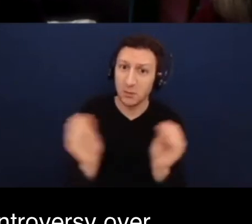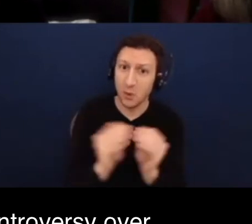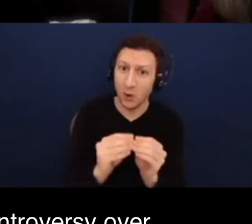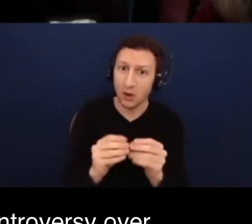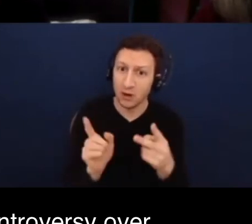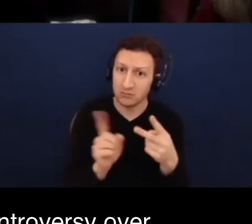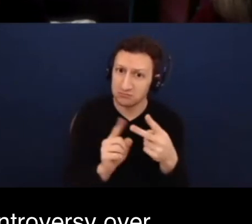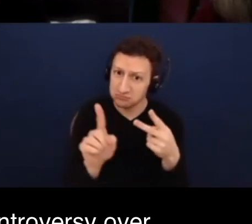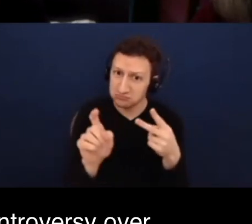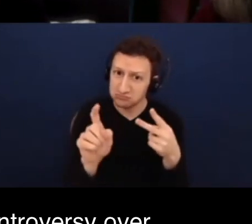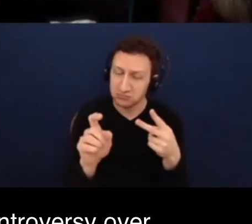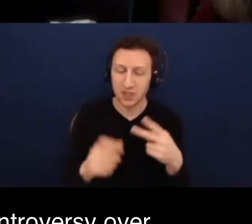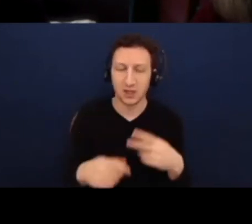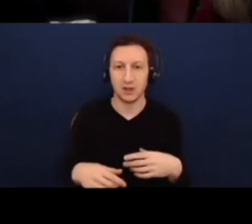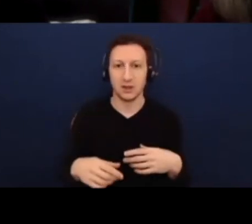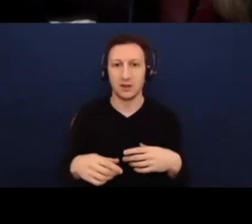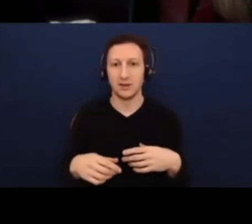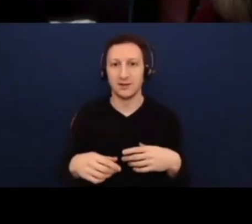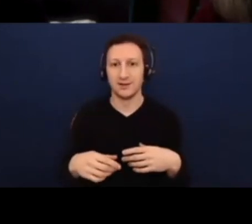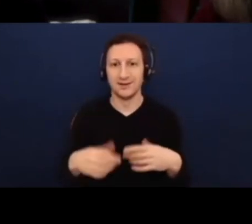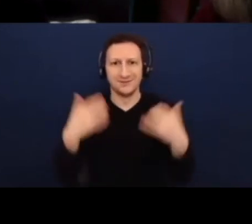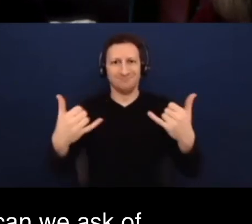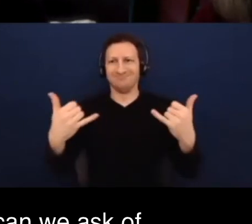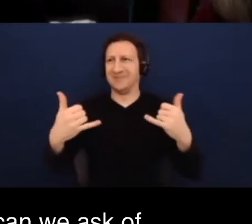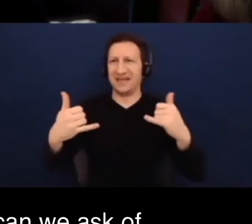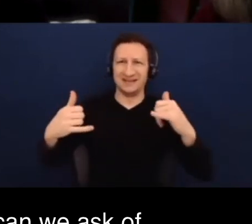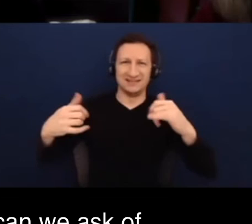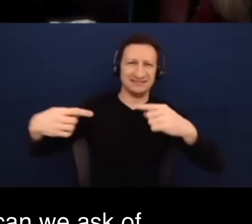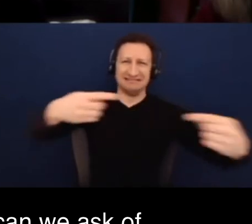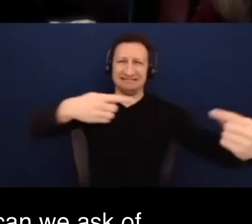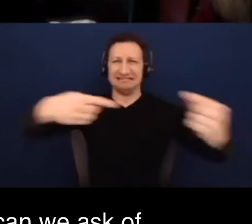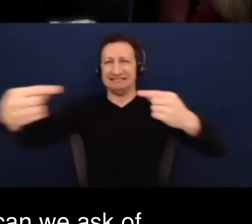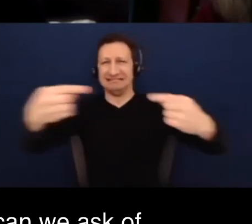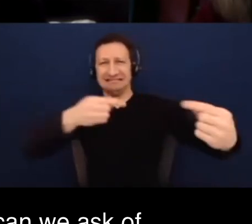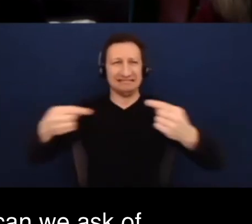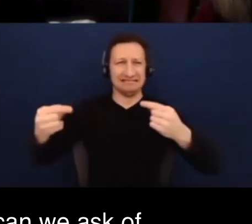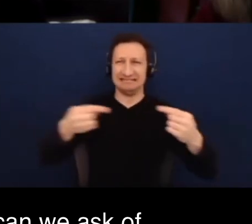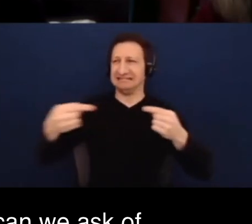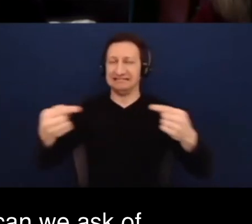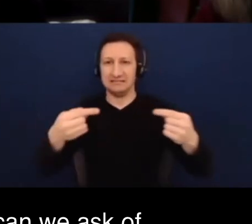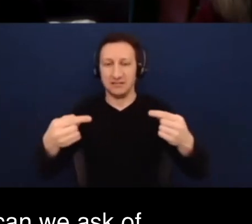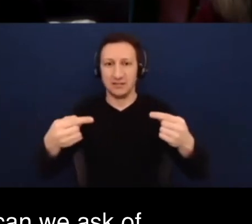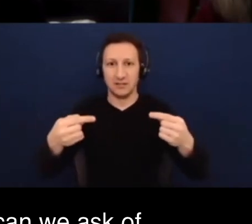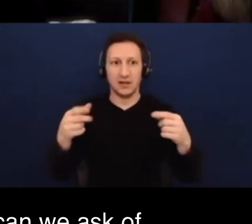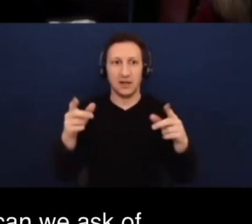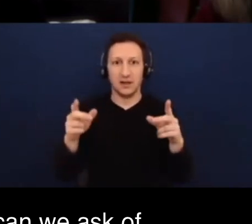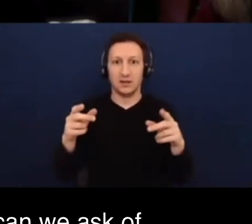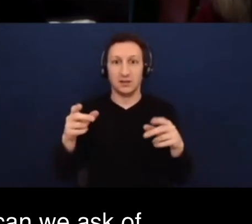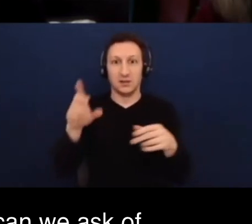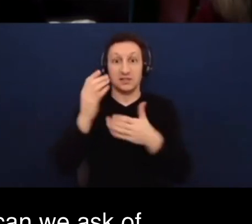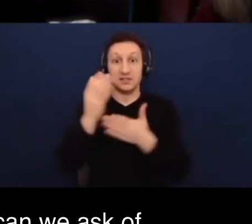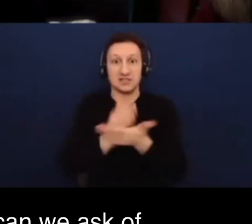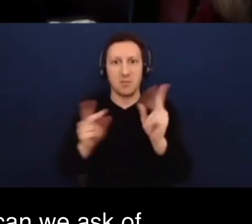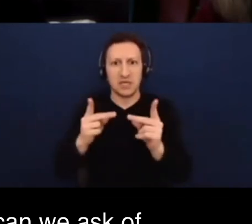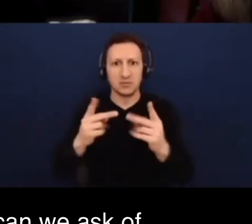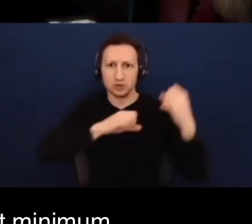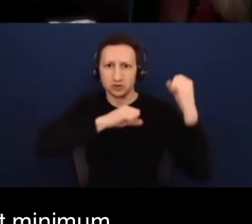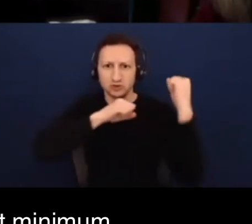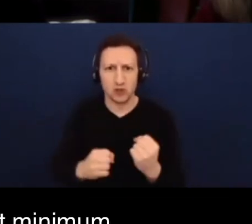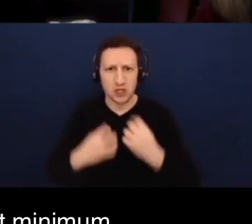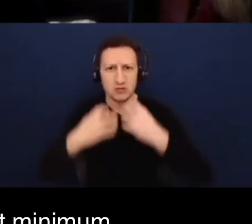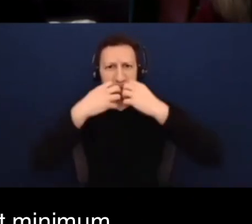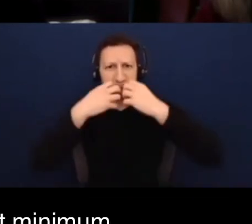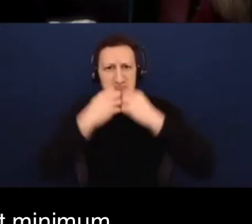where do we consider that? Where do we leave the room? And how much can we ask of filmmakers to consider this?